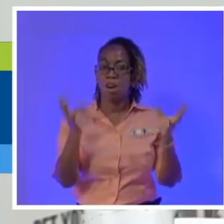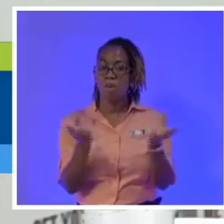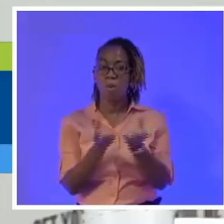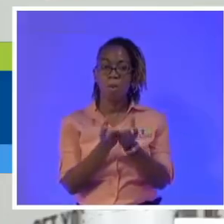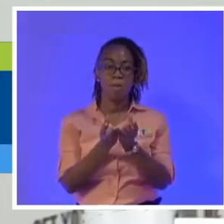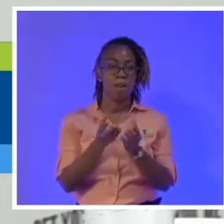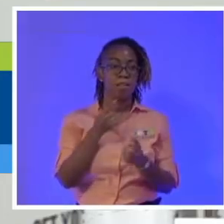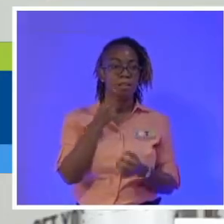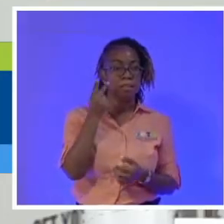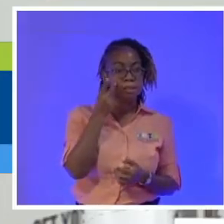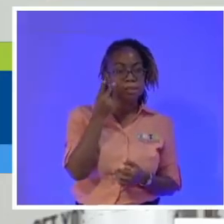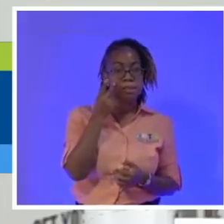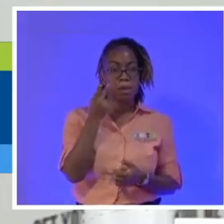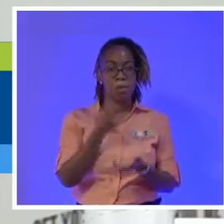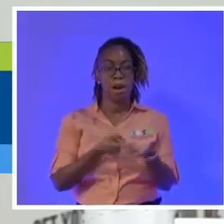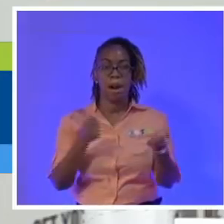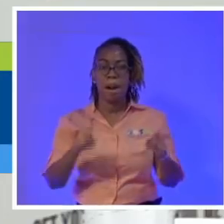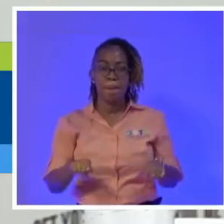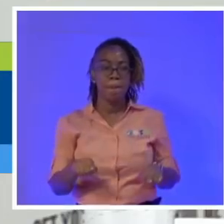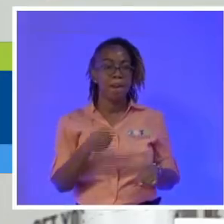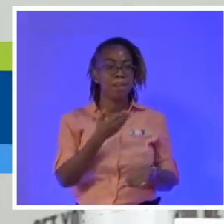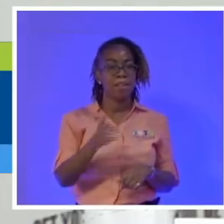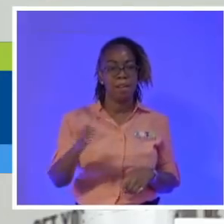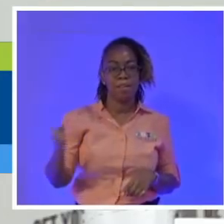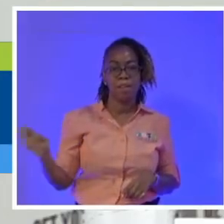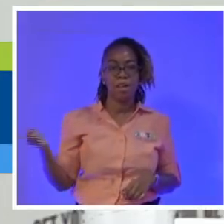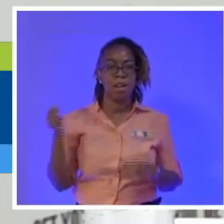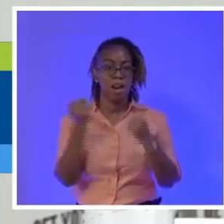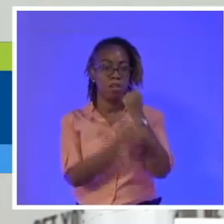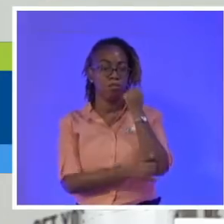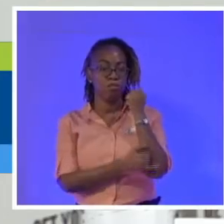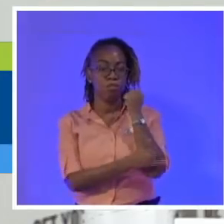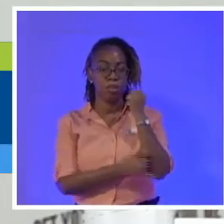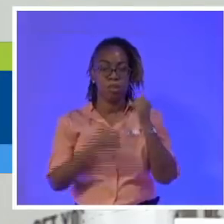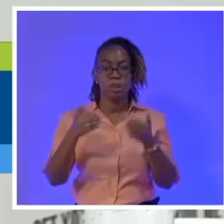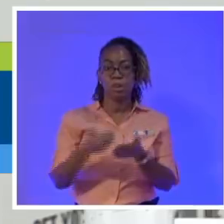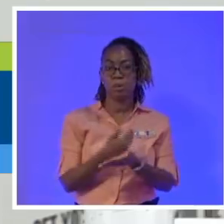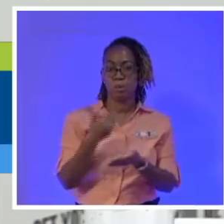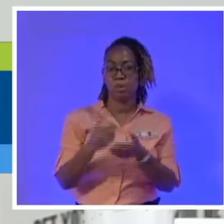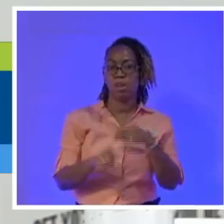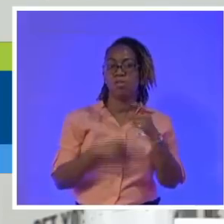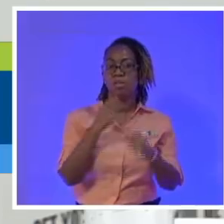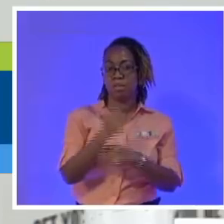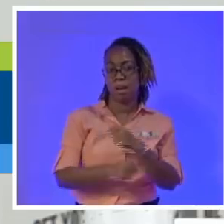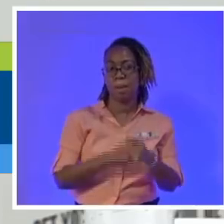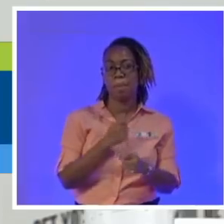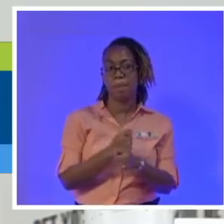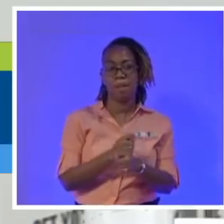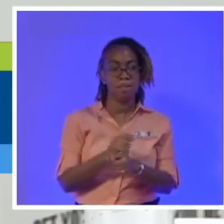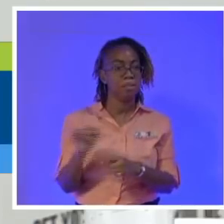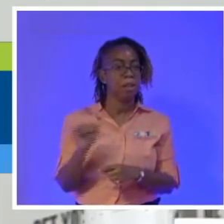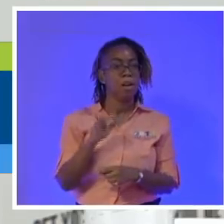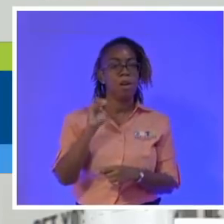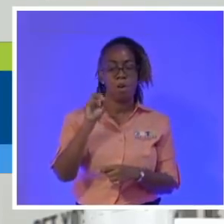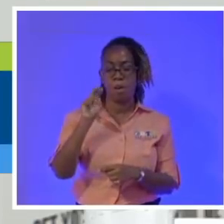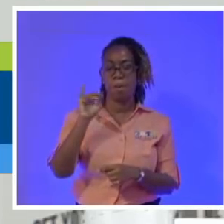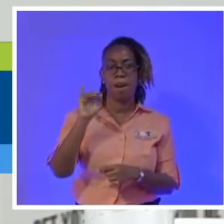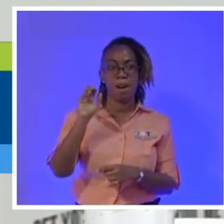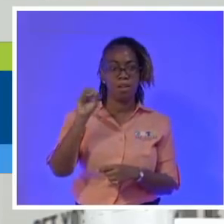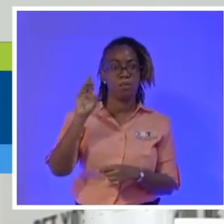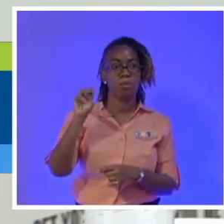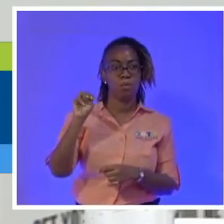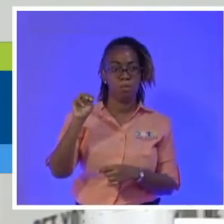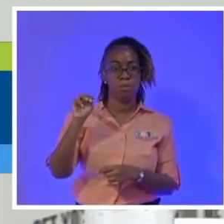impact of COVID-19 and new variants of concern, such as the Omicron, on the healthcare system